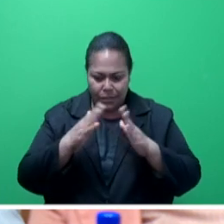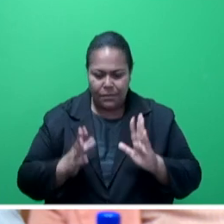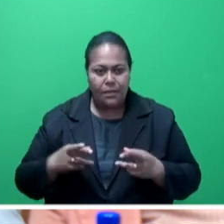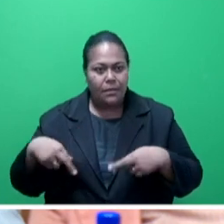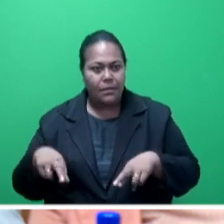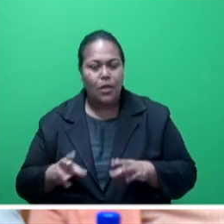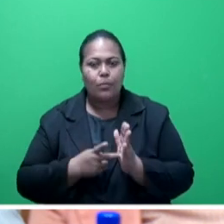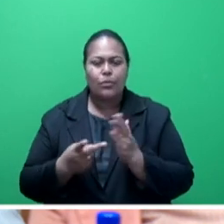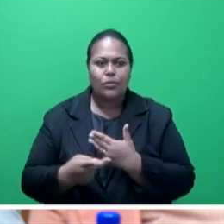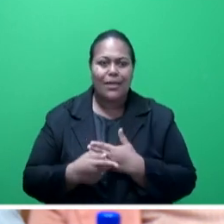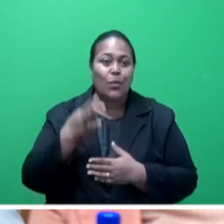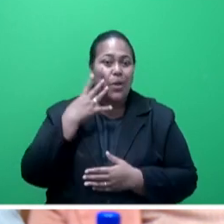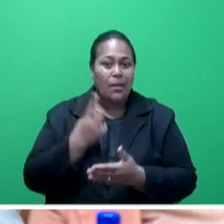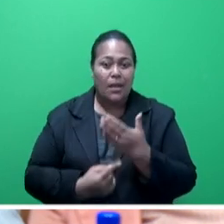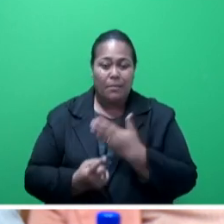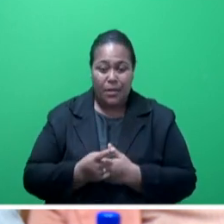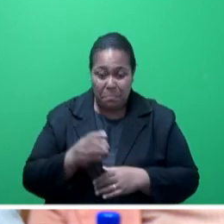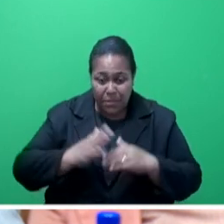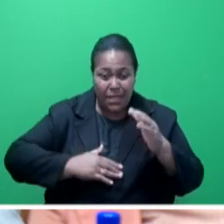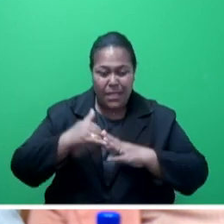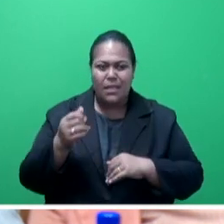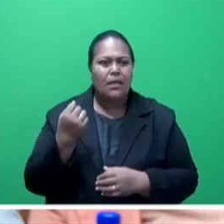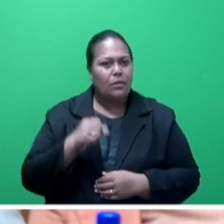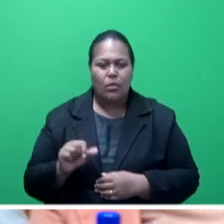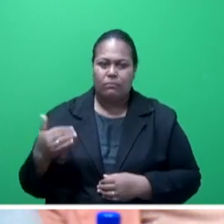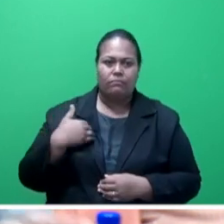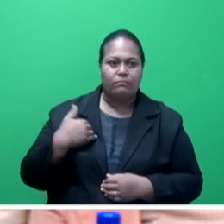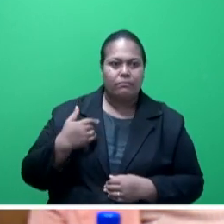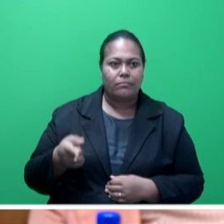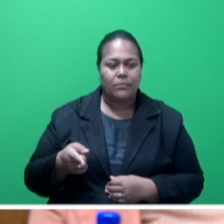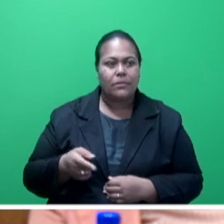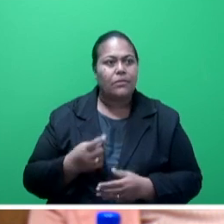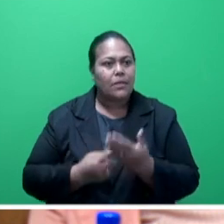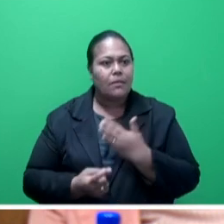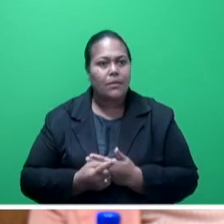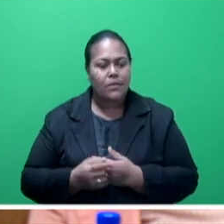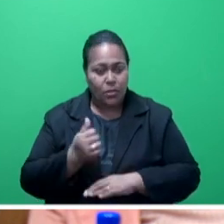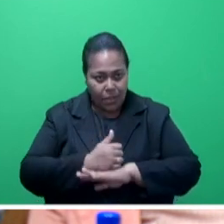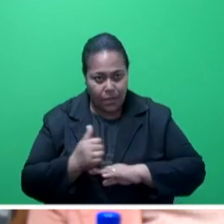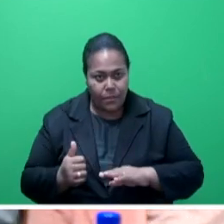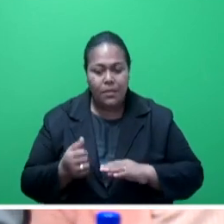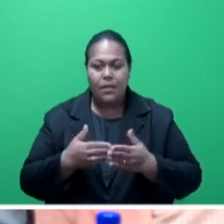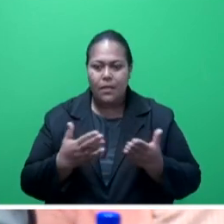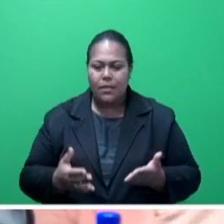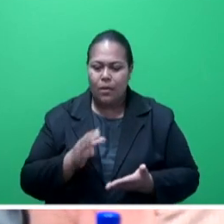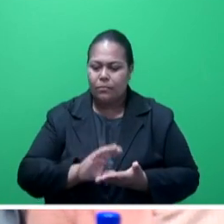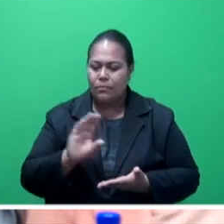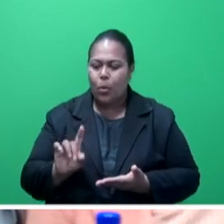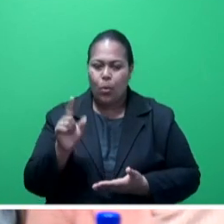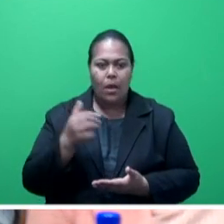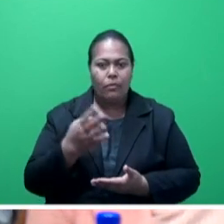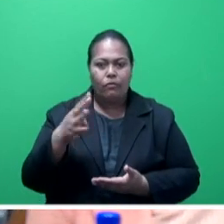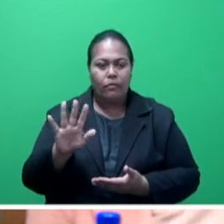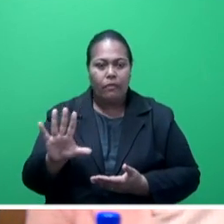during construction there are no unwarranted disruptions. To facilitate this, the government has inserted $145,000 to